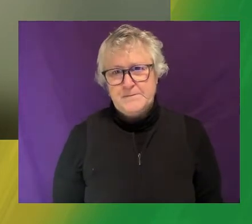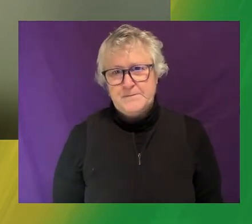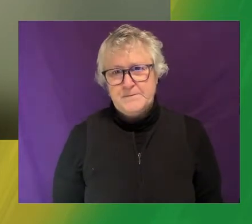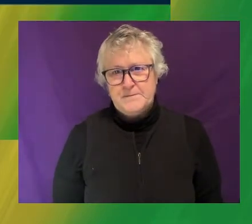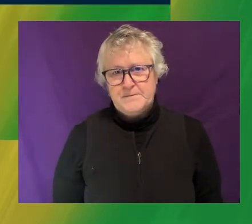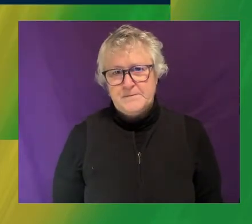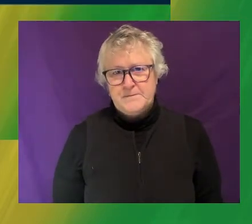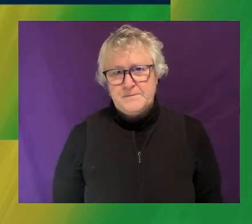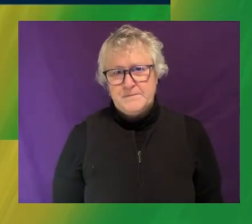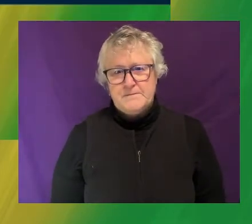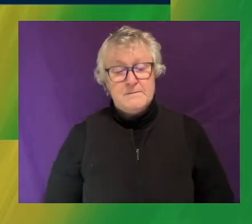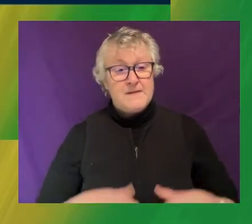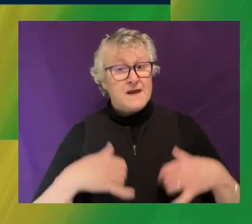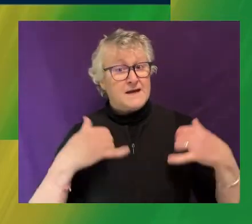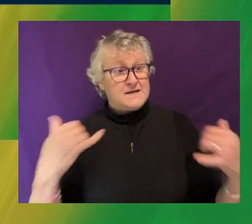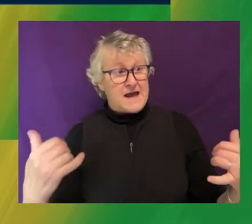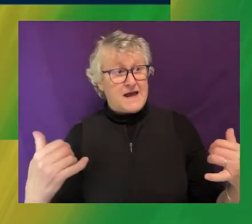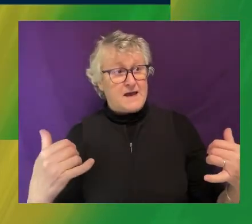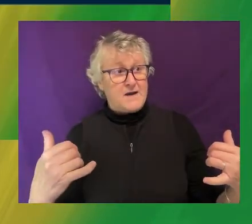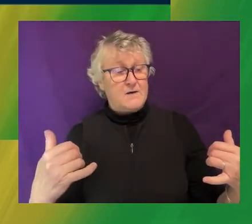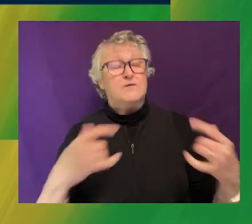And now to announce our honorees.